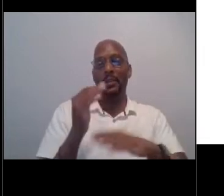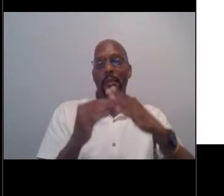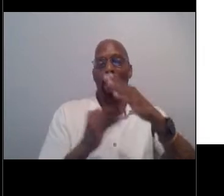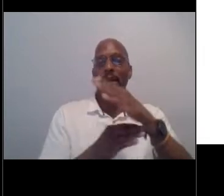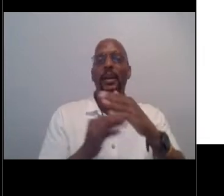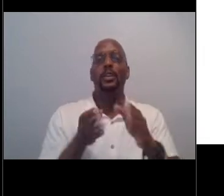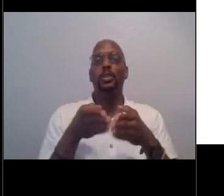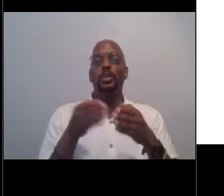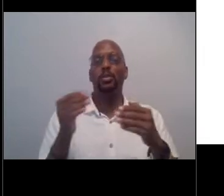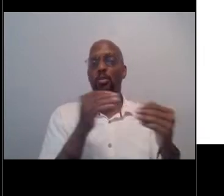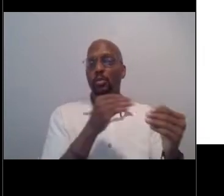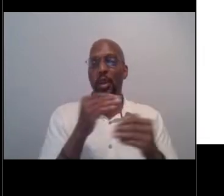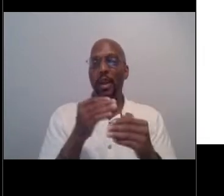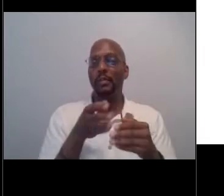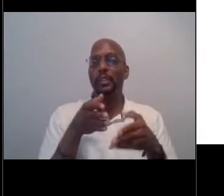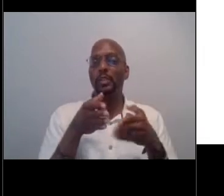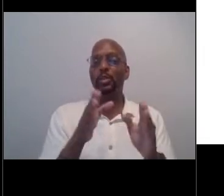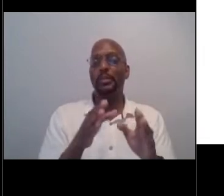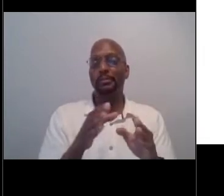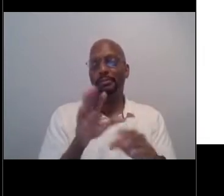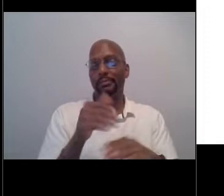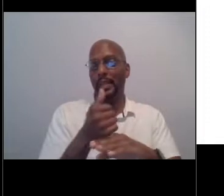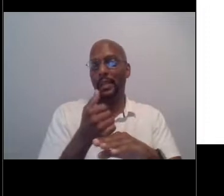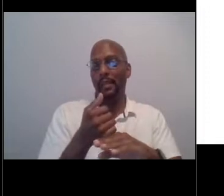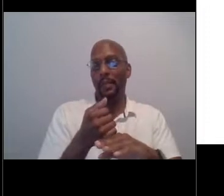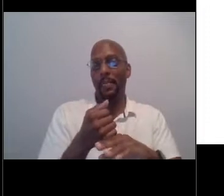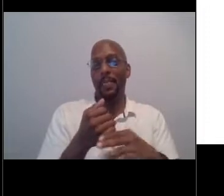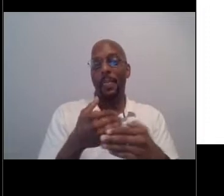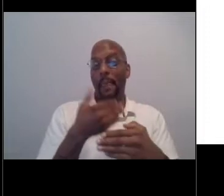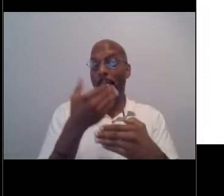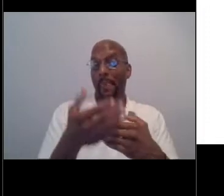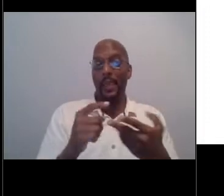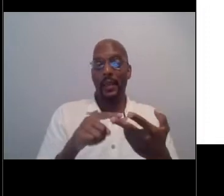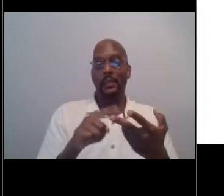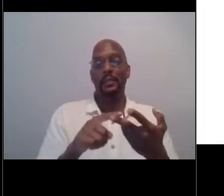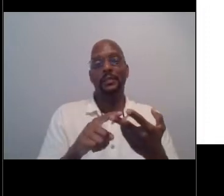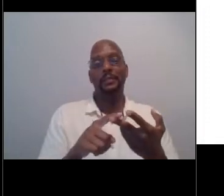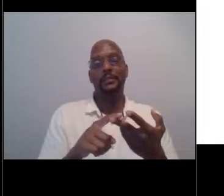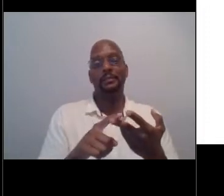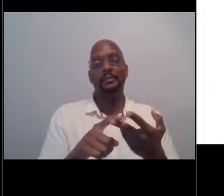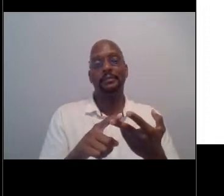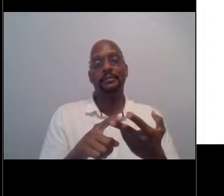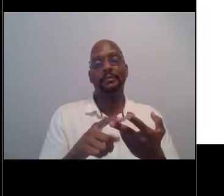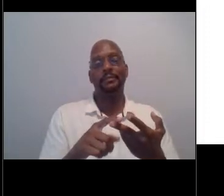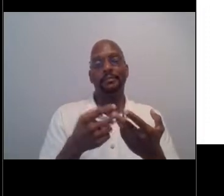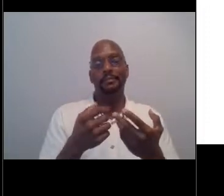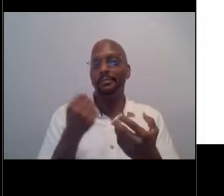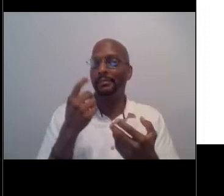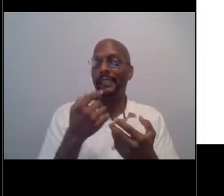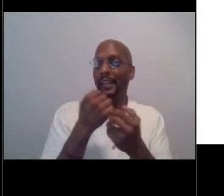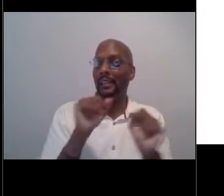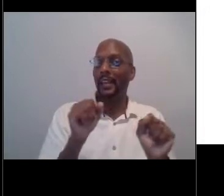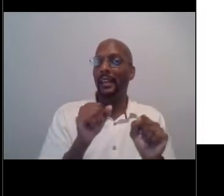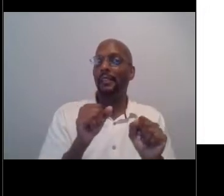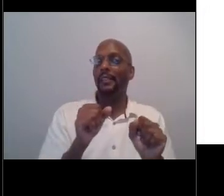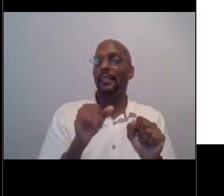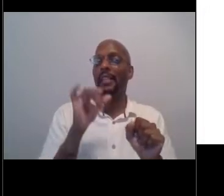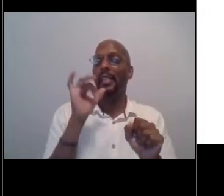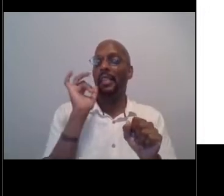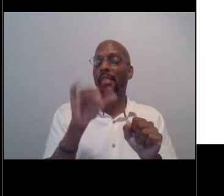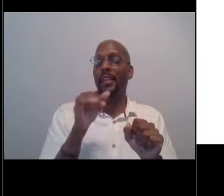the bus rapid transit system. Next, we're looking to understand whether the safety, enforcement, and